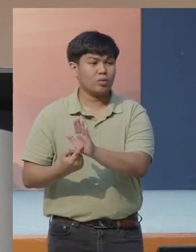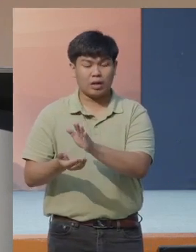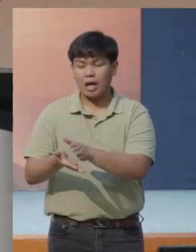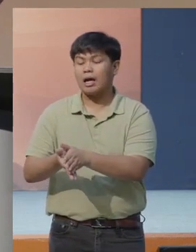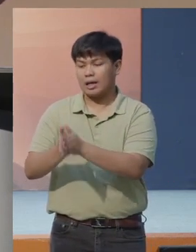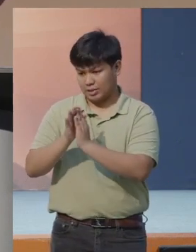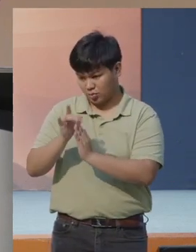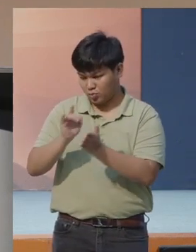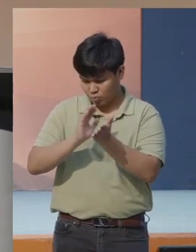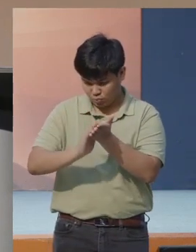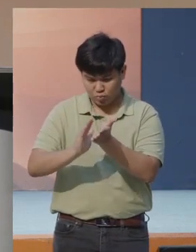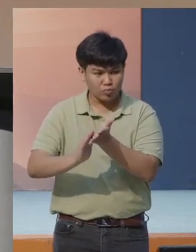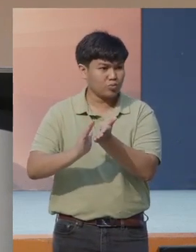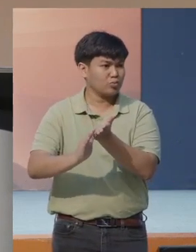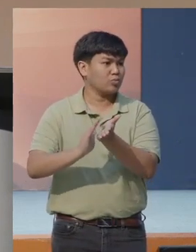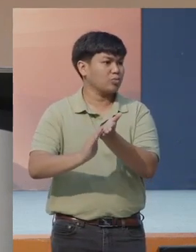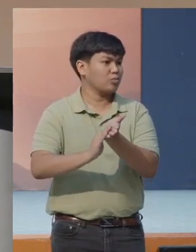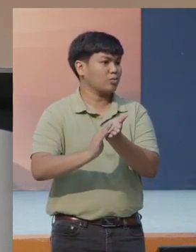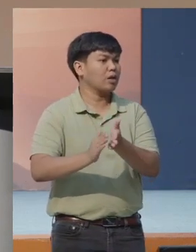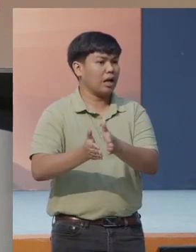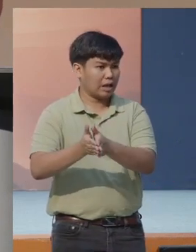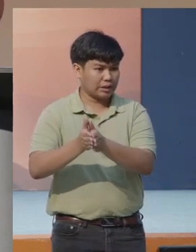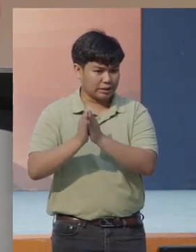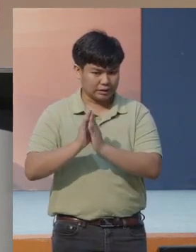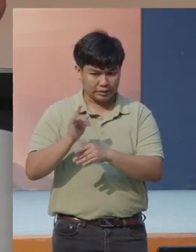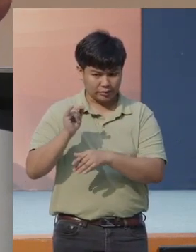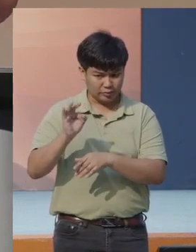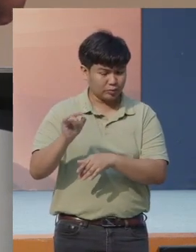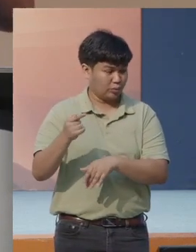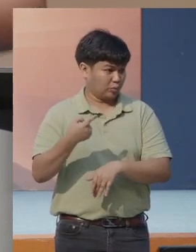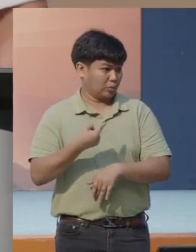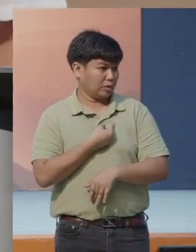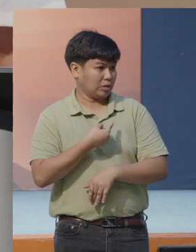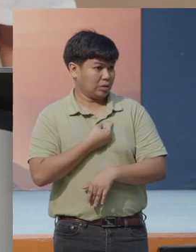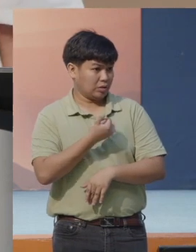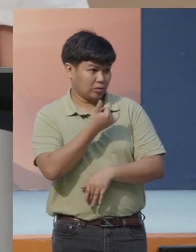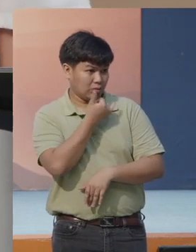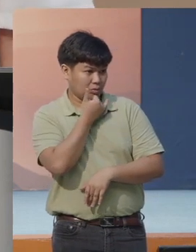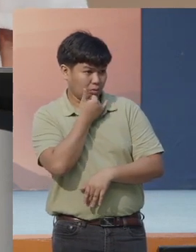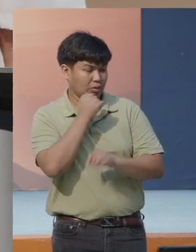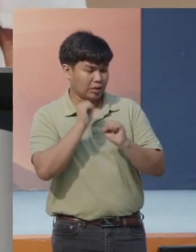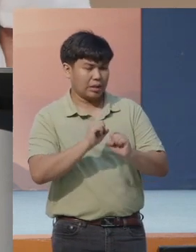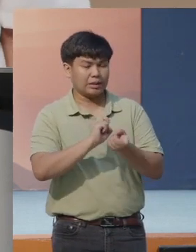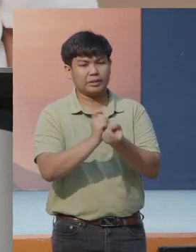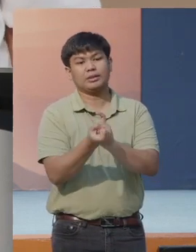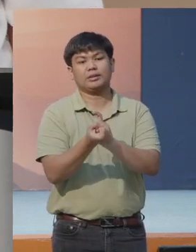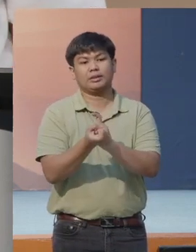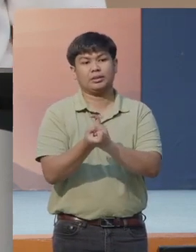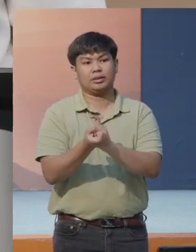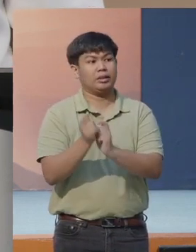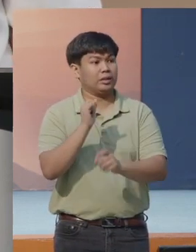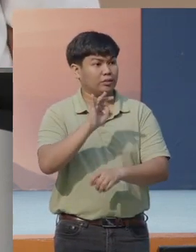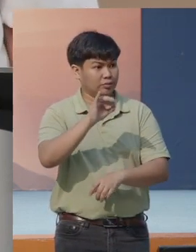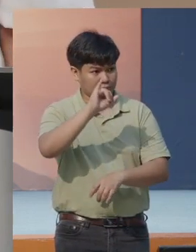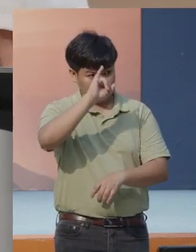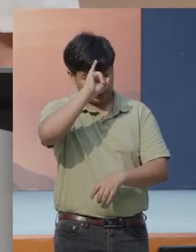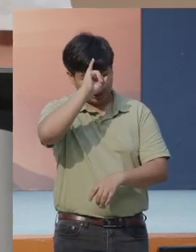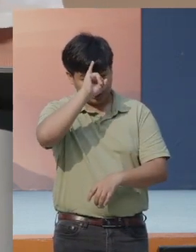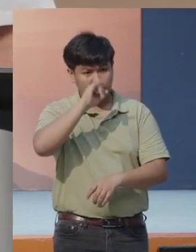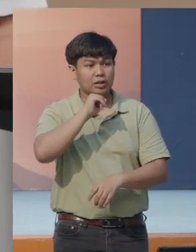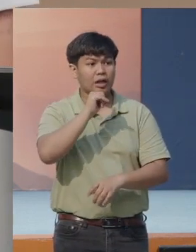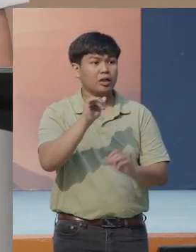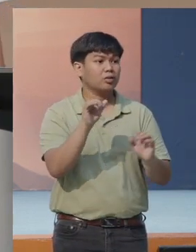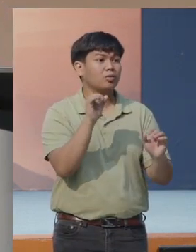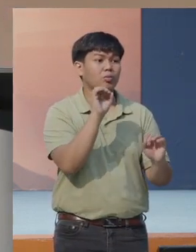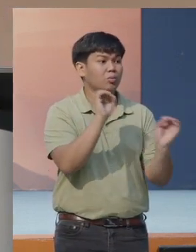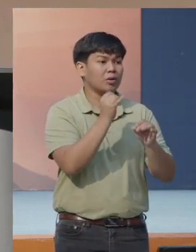repent and turn their life around if they are guilty. But if they're innocent, they can continue